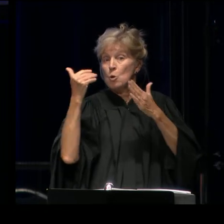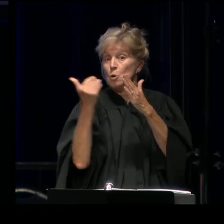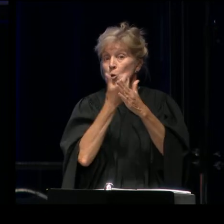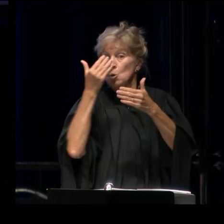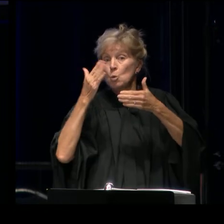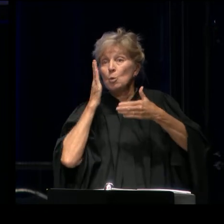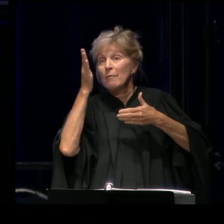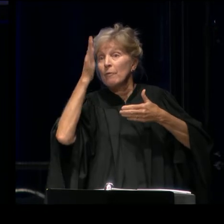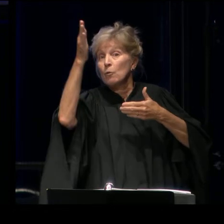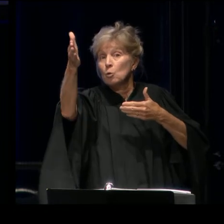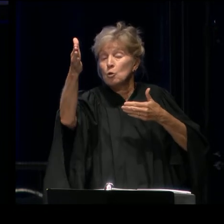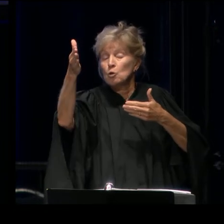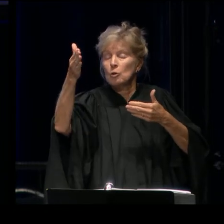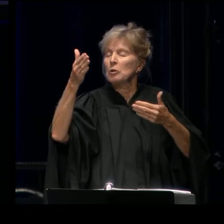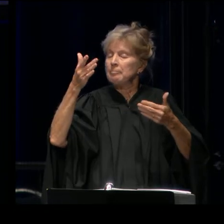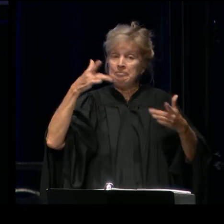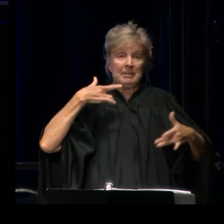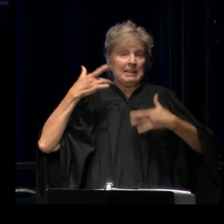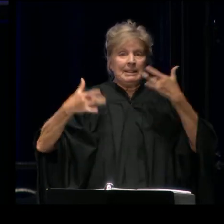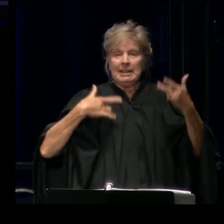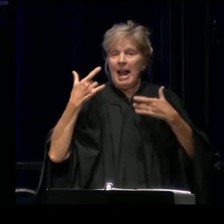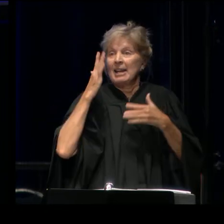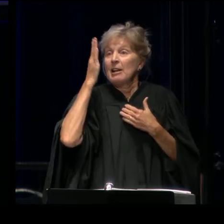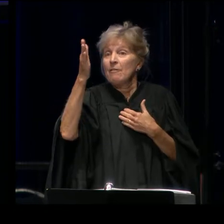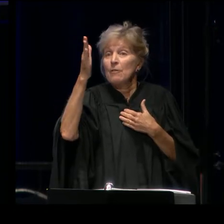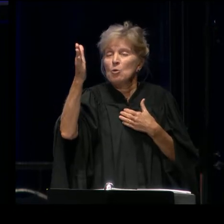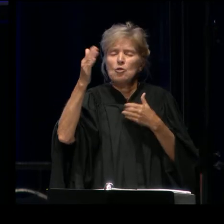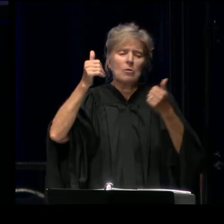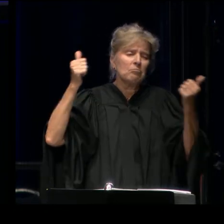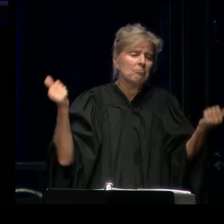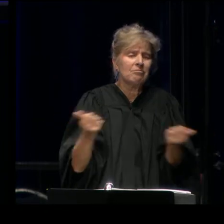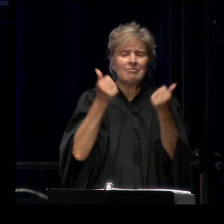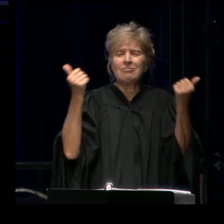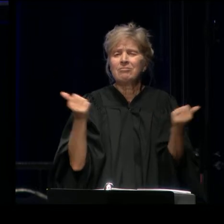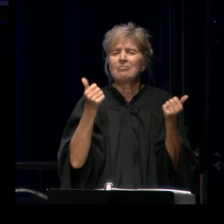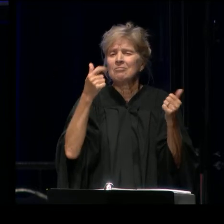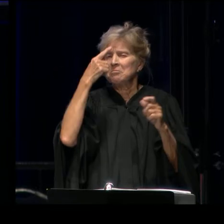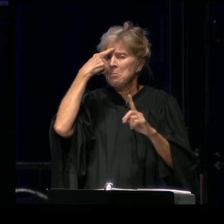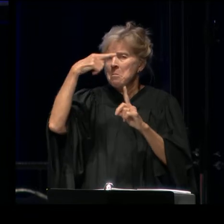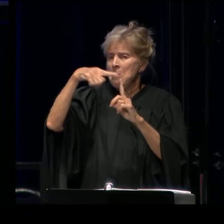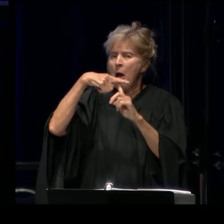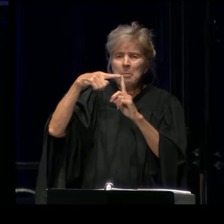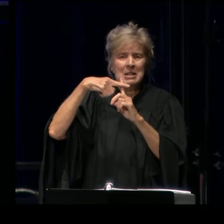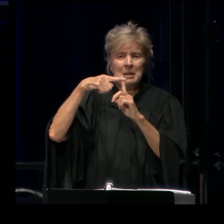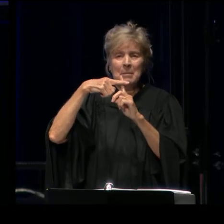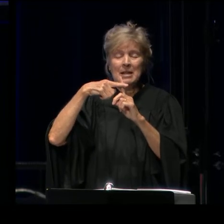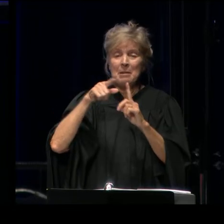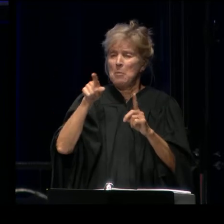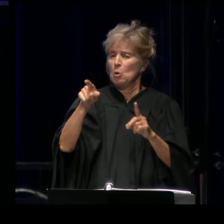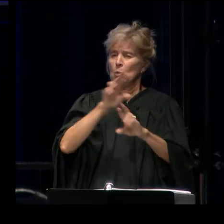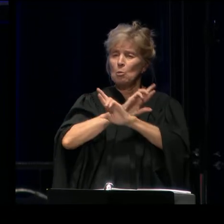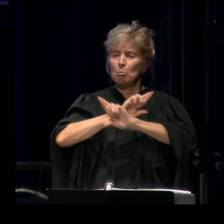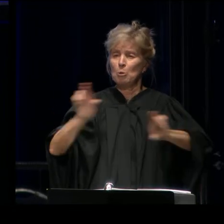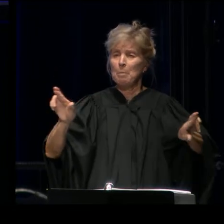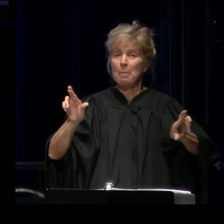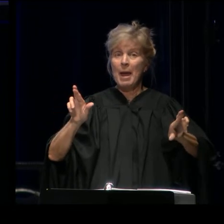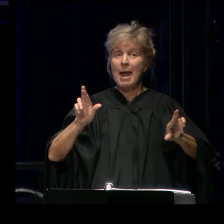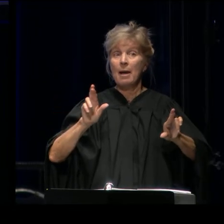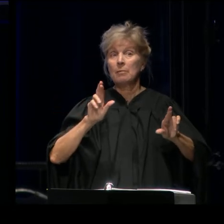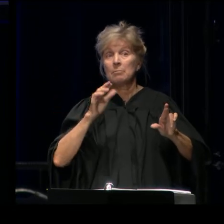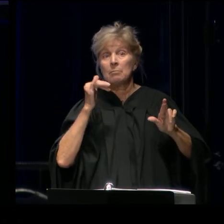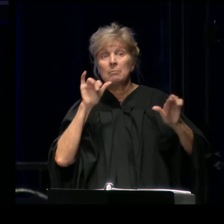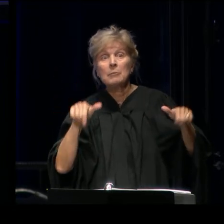sure bright future. Future of promise and optimism, better prepared than ever to meet